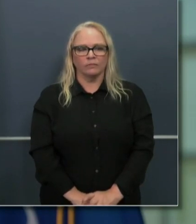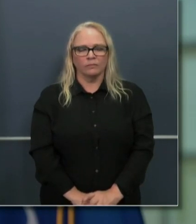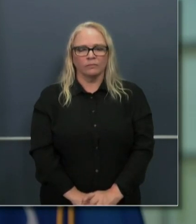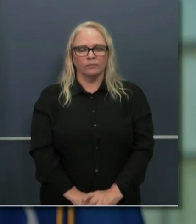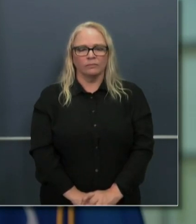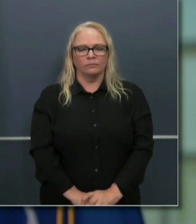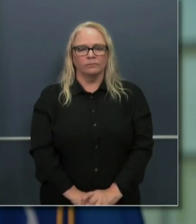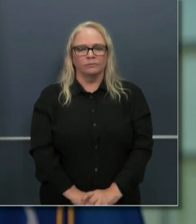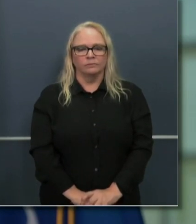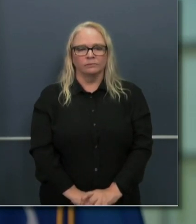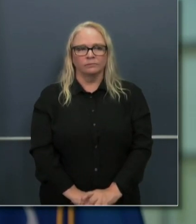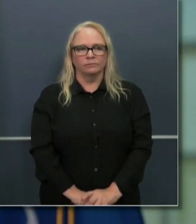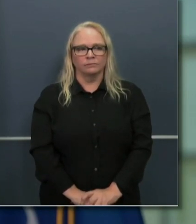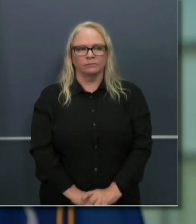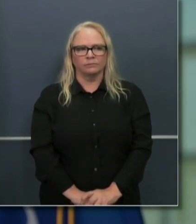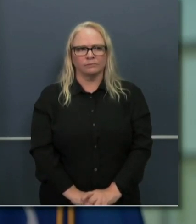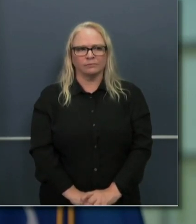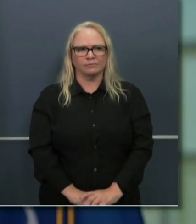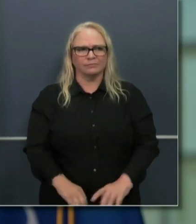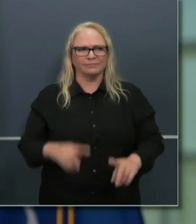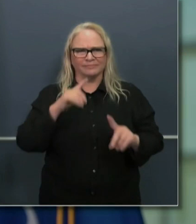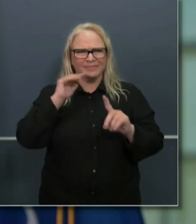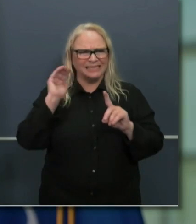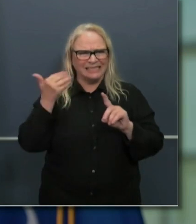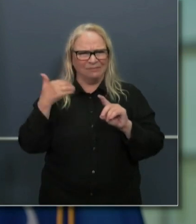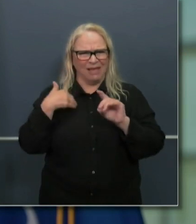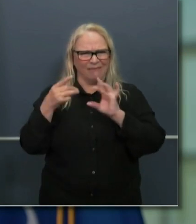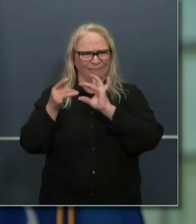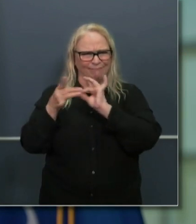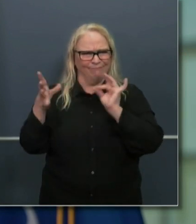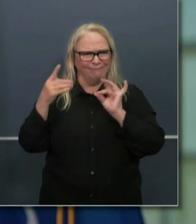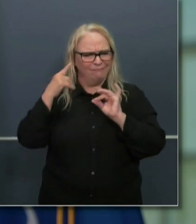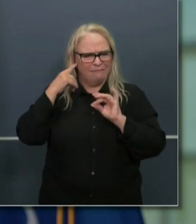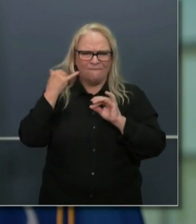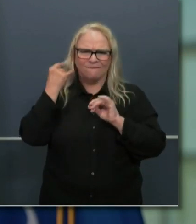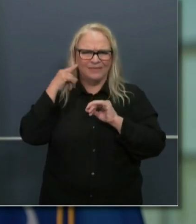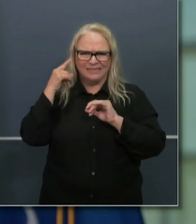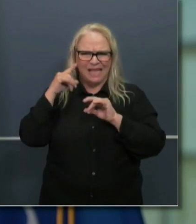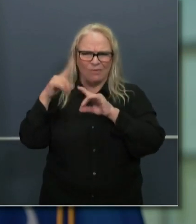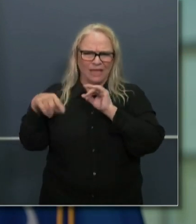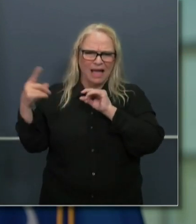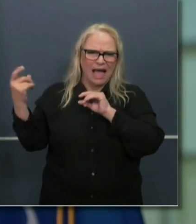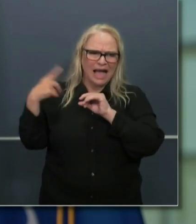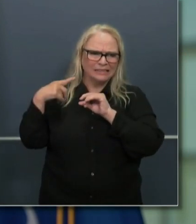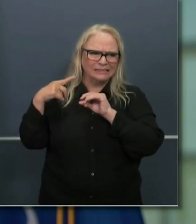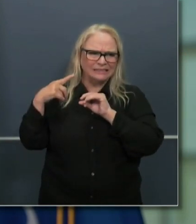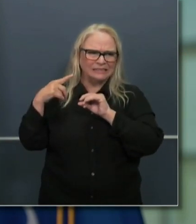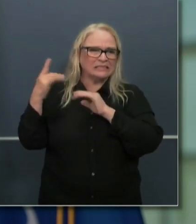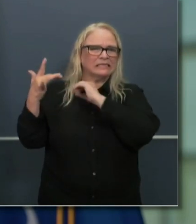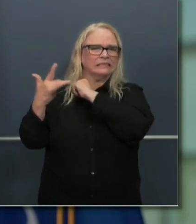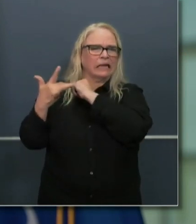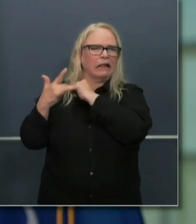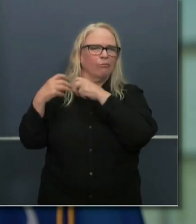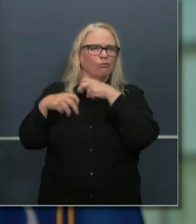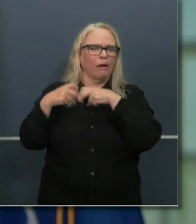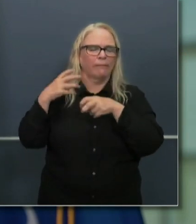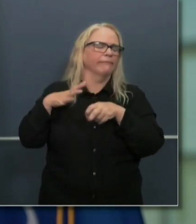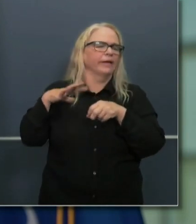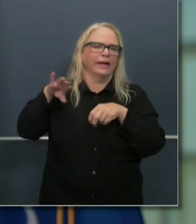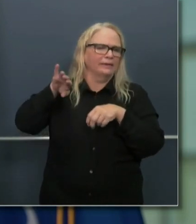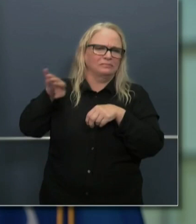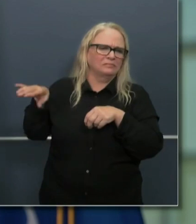We lost everybody. I can fill it, but let me, as we figure out the technical difficulties before I lose